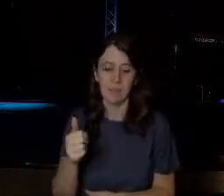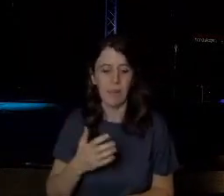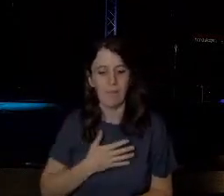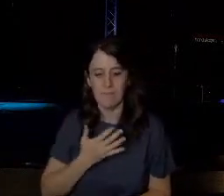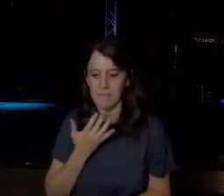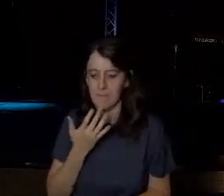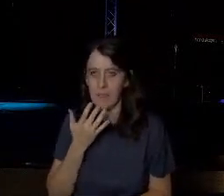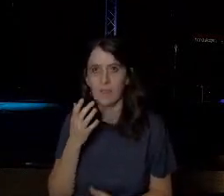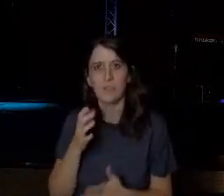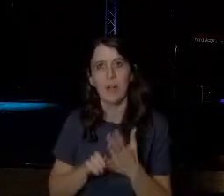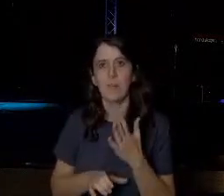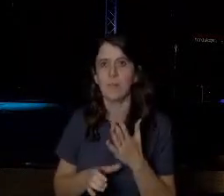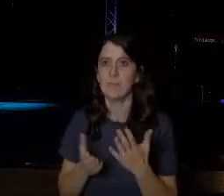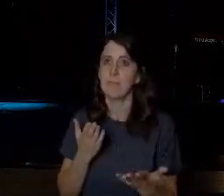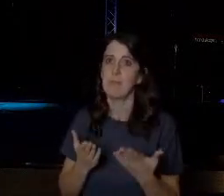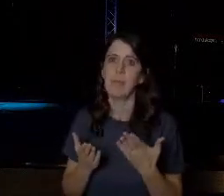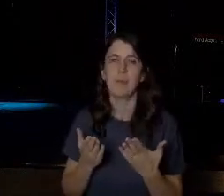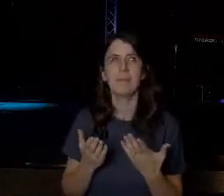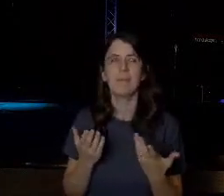favorite chapter, maybe